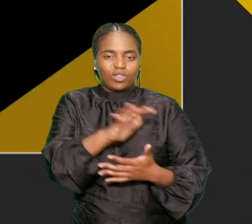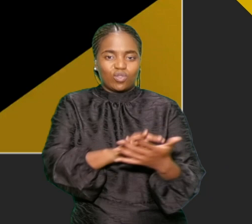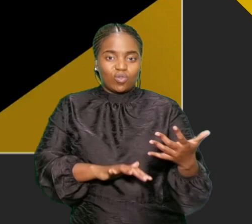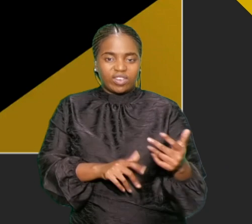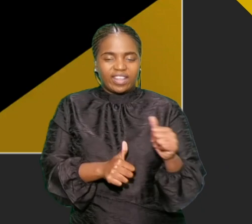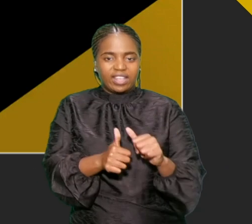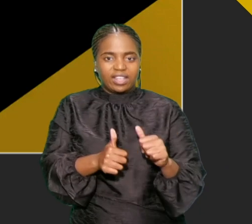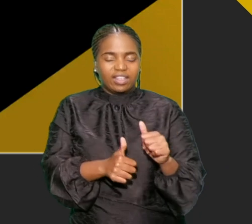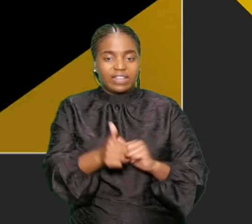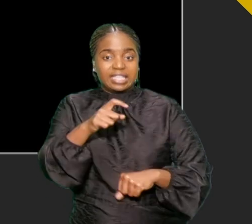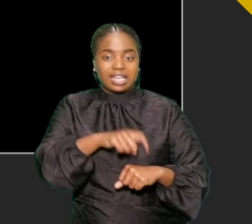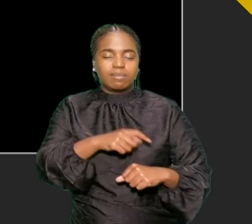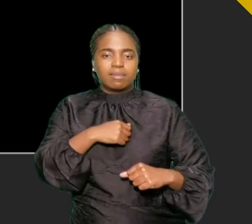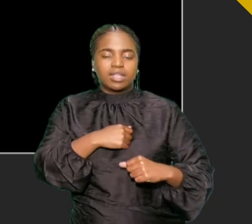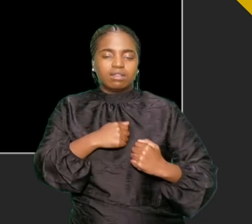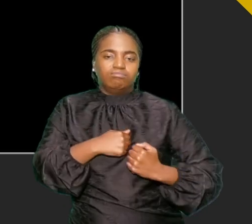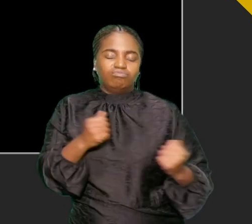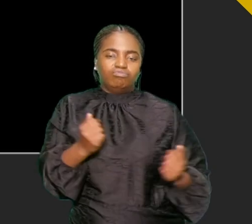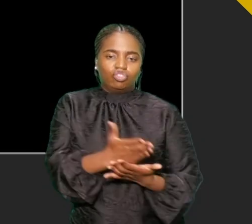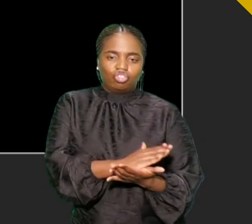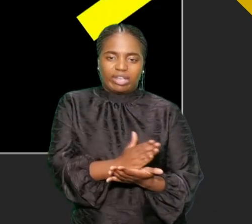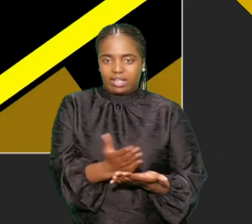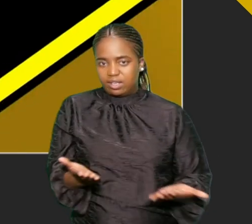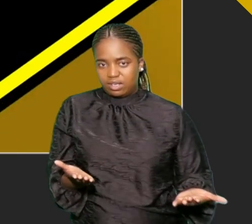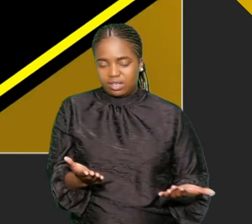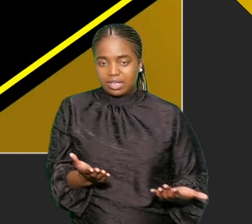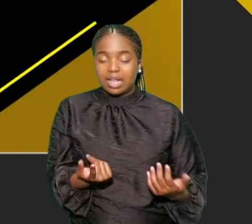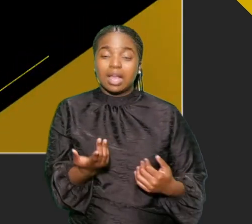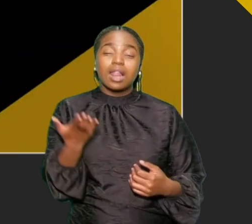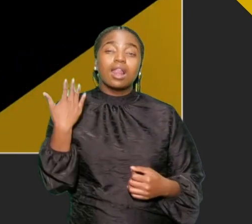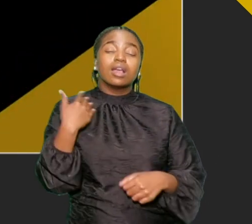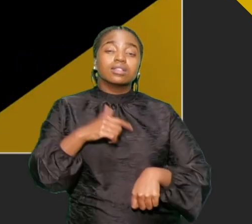to talk about it. Wow. Last time to work on it,